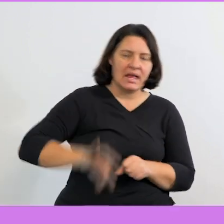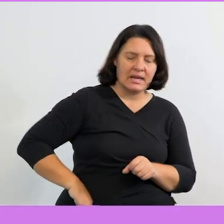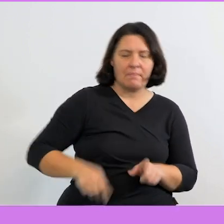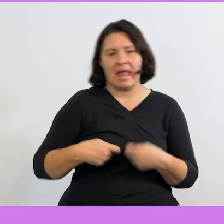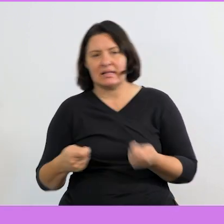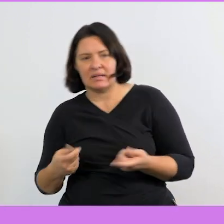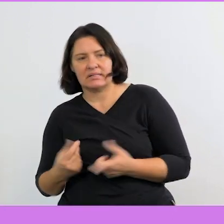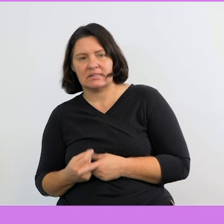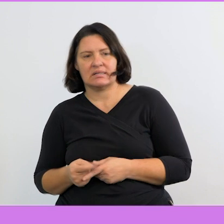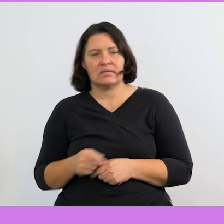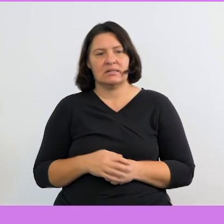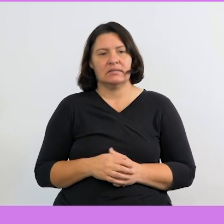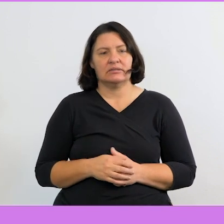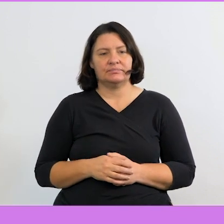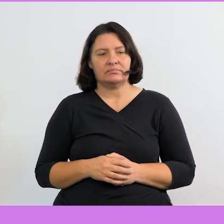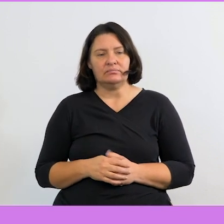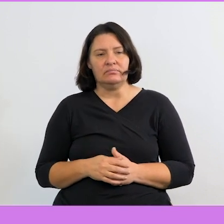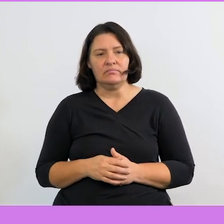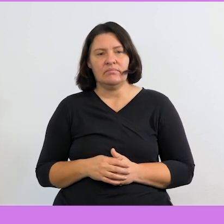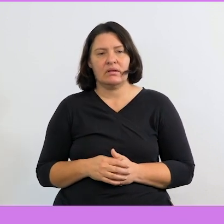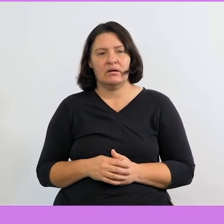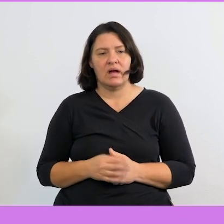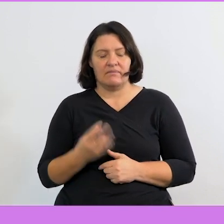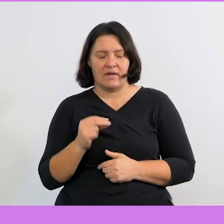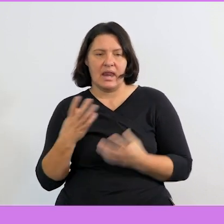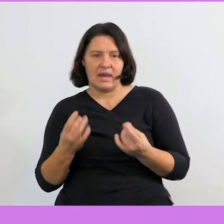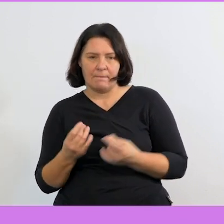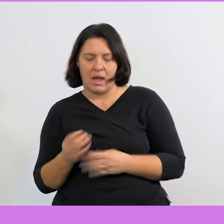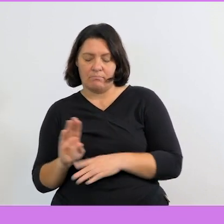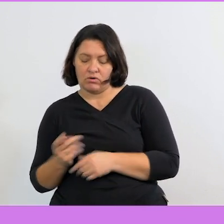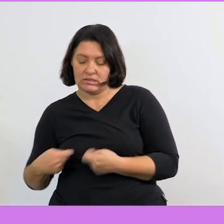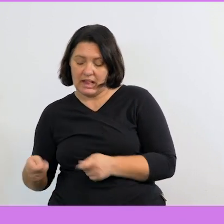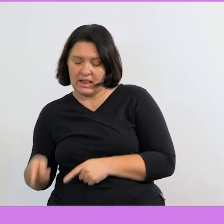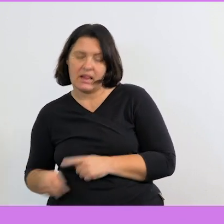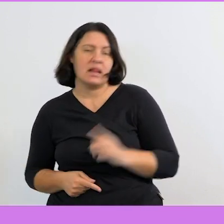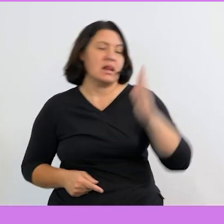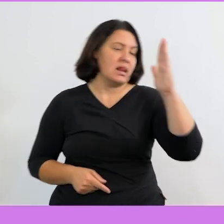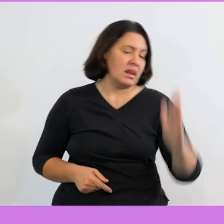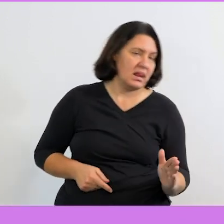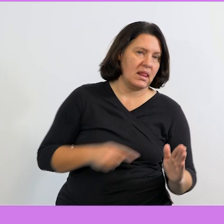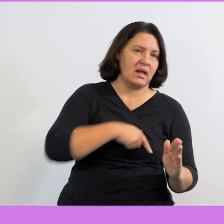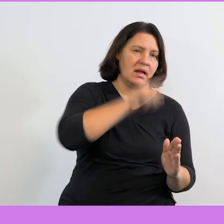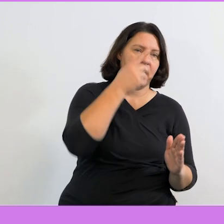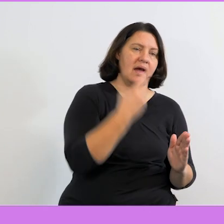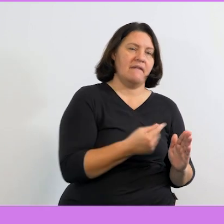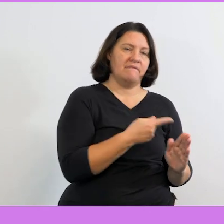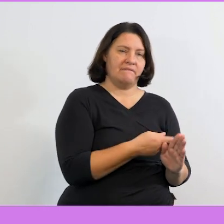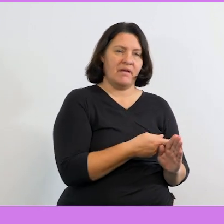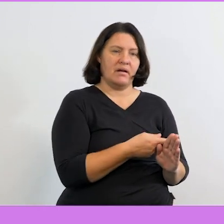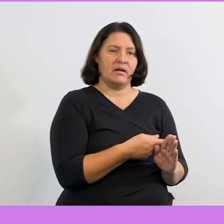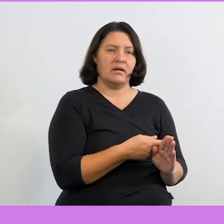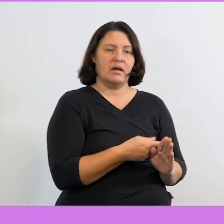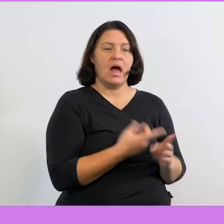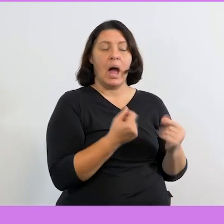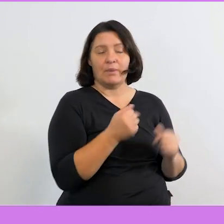income and total expenses. Then on our x-axis, we have the number of brownies sold. And then also on our y-axis here, we